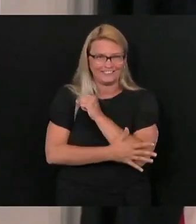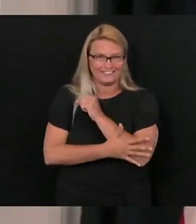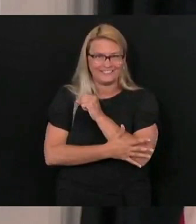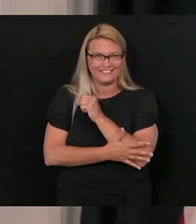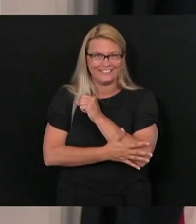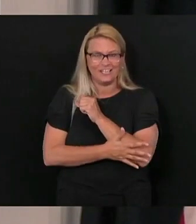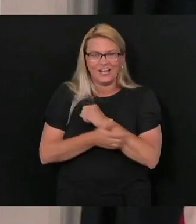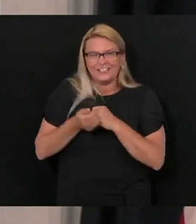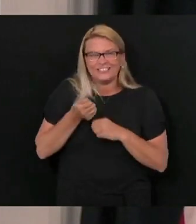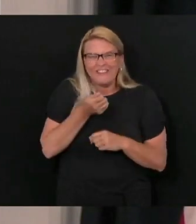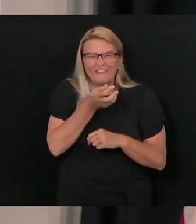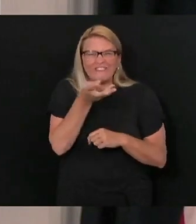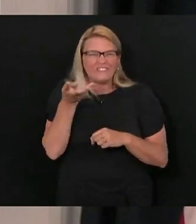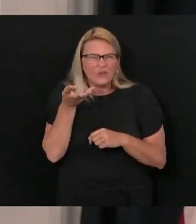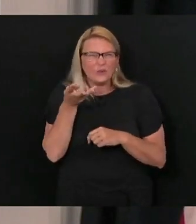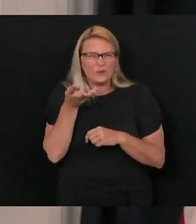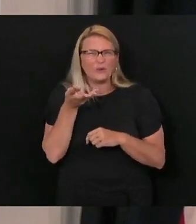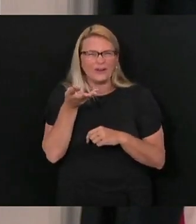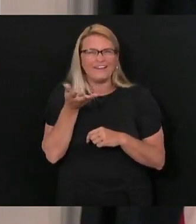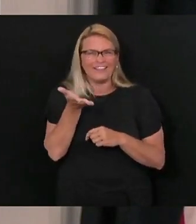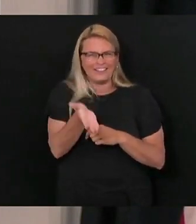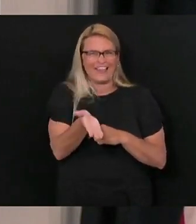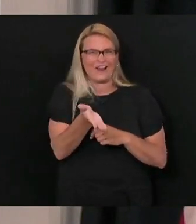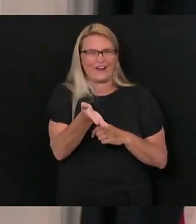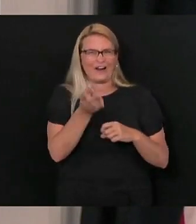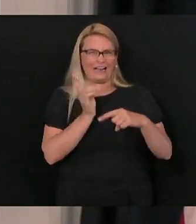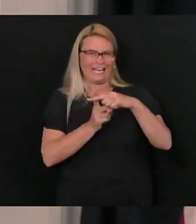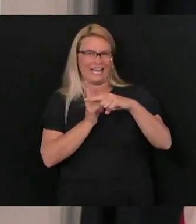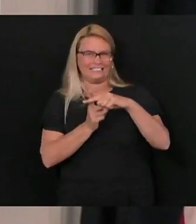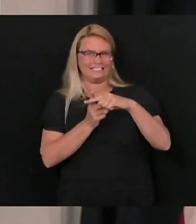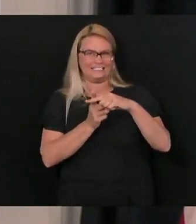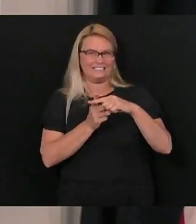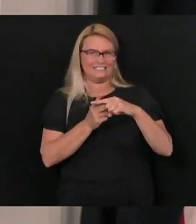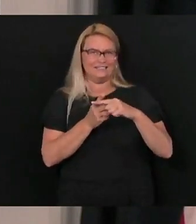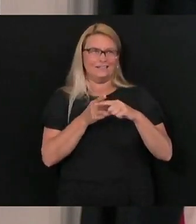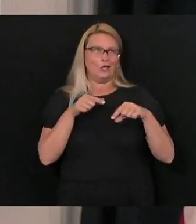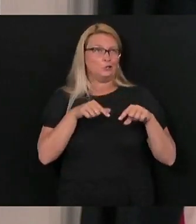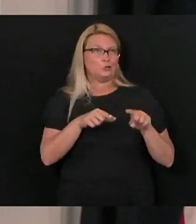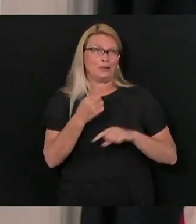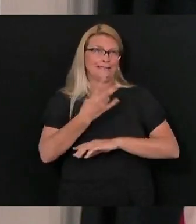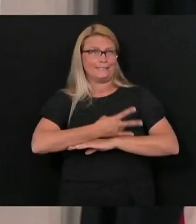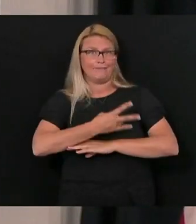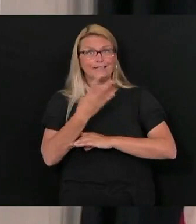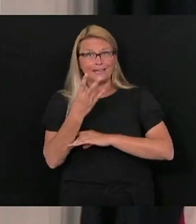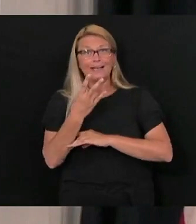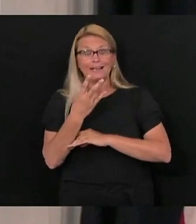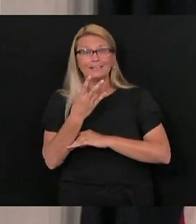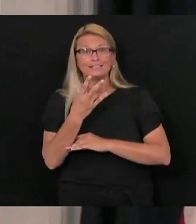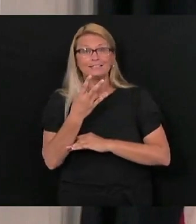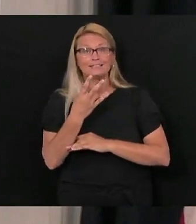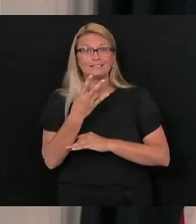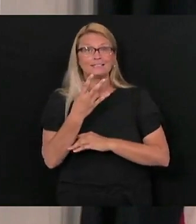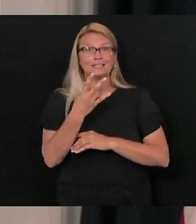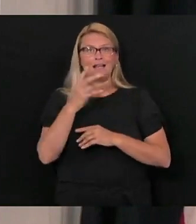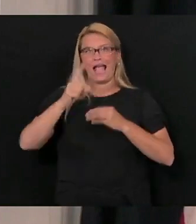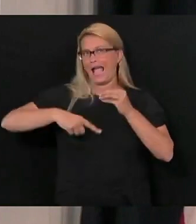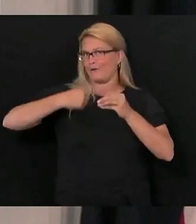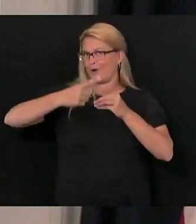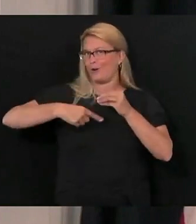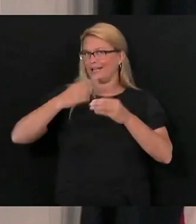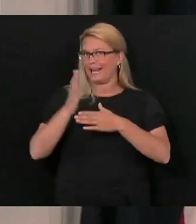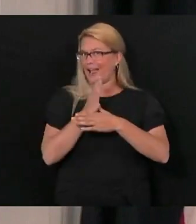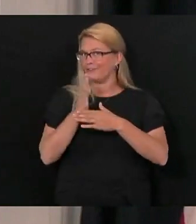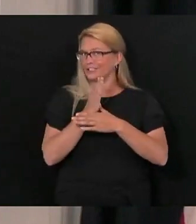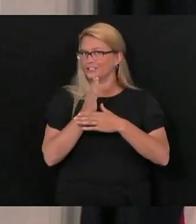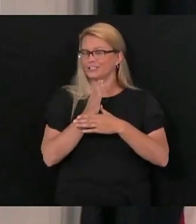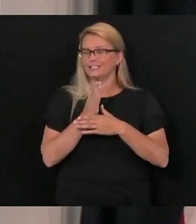very few cases that could happen over a 7-day period of time with a 7-day rolling average that could put